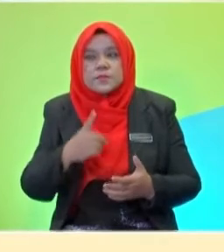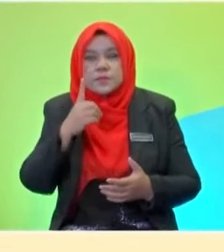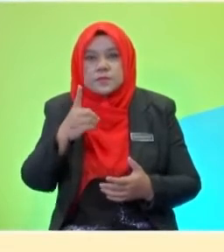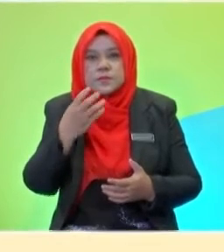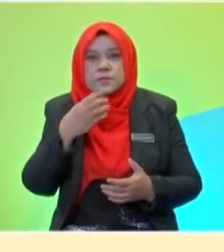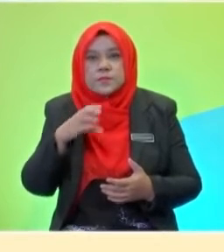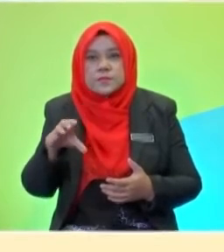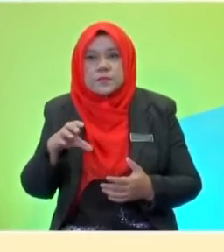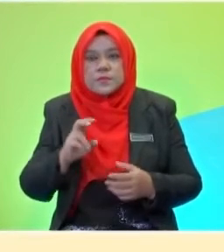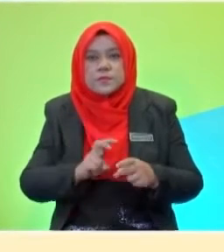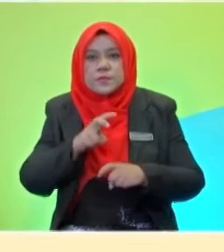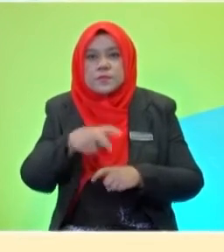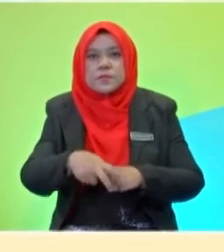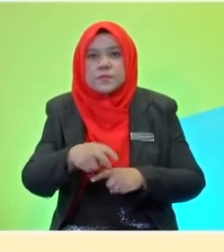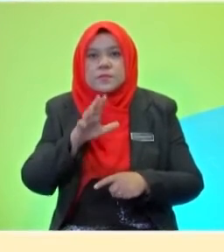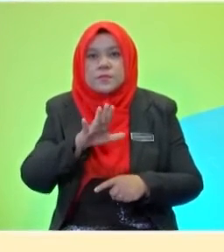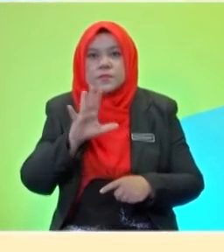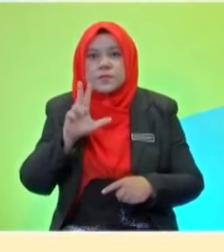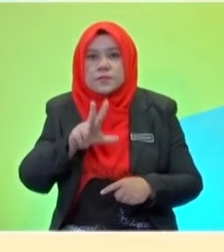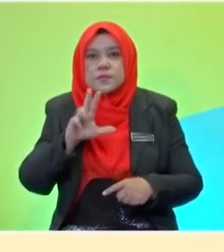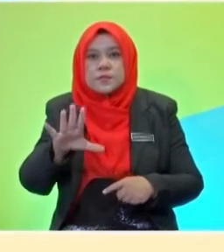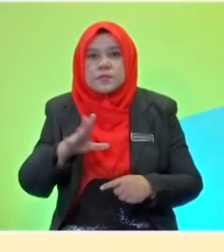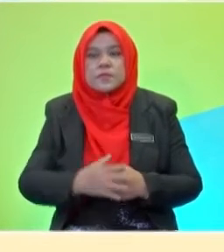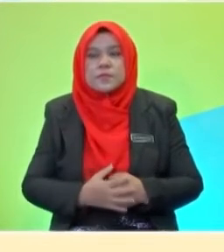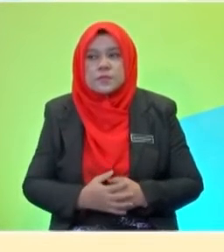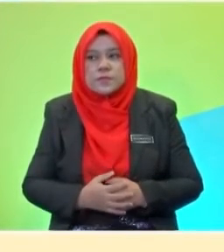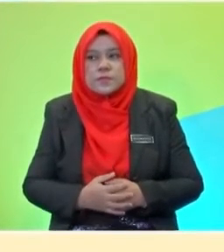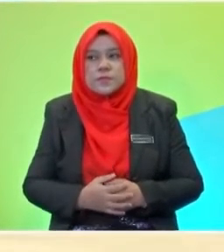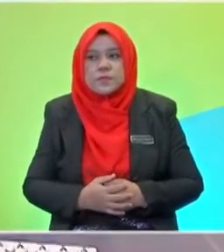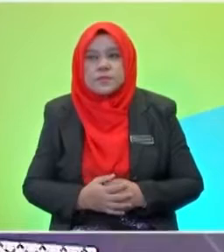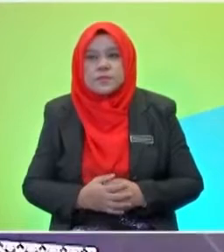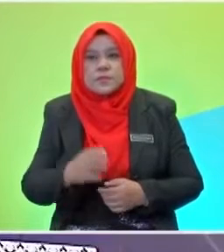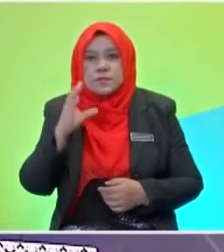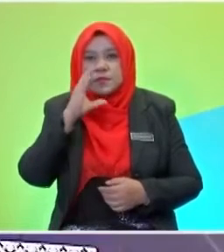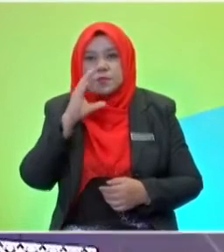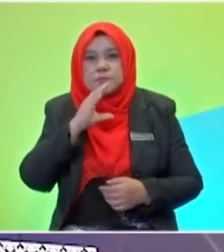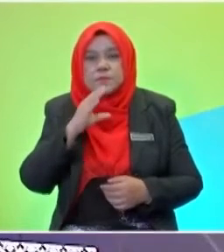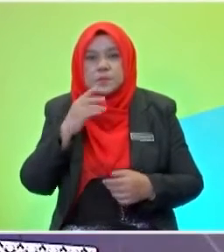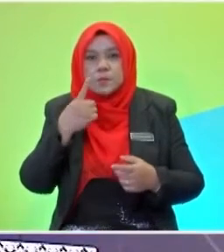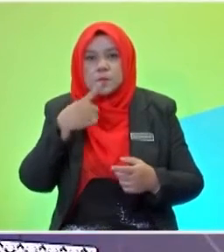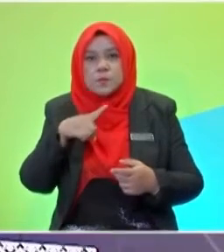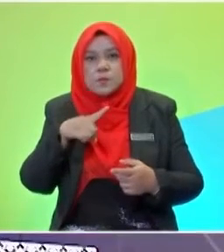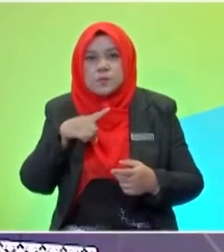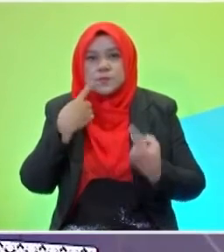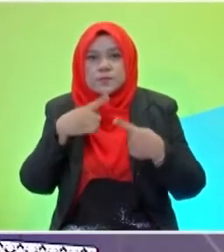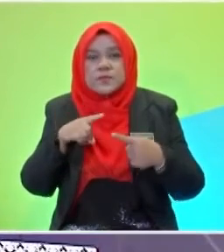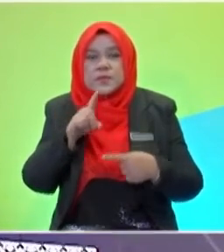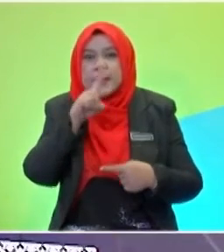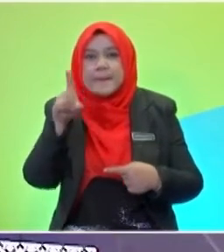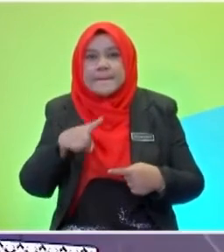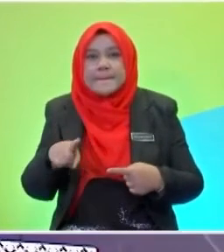1,000 multiply with 35. Thank you, Manoj. So to find the answer for Zach,